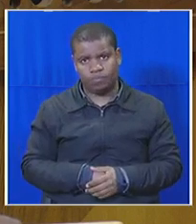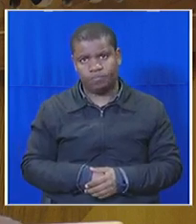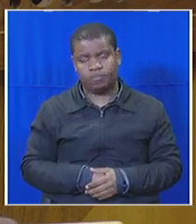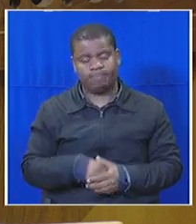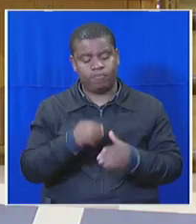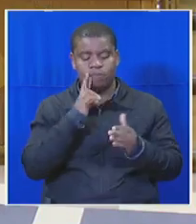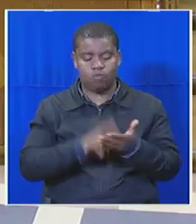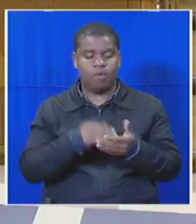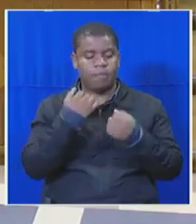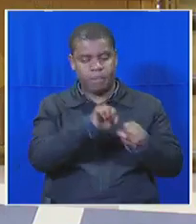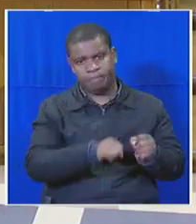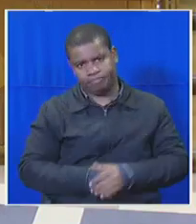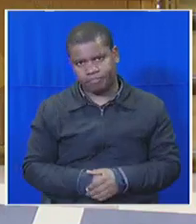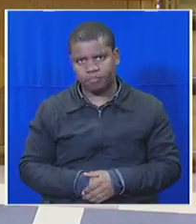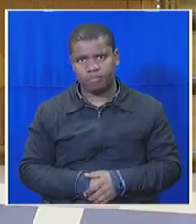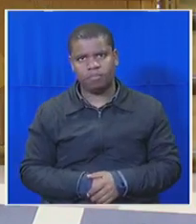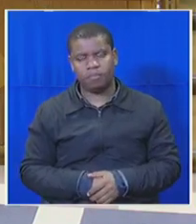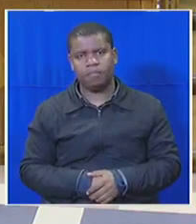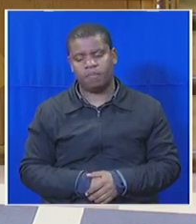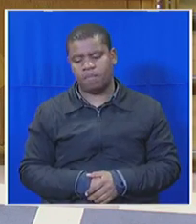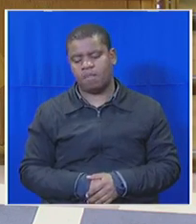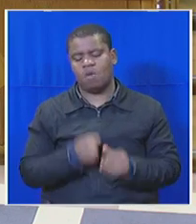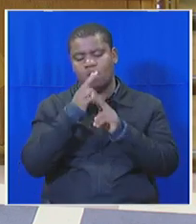report. Honorable Kengwa.